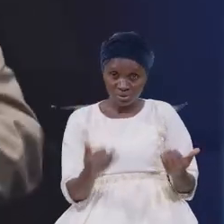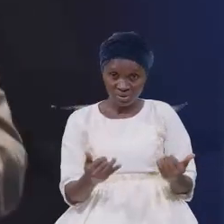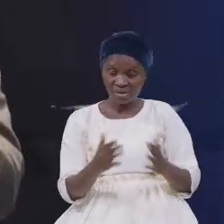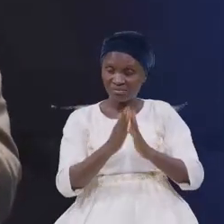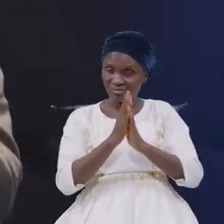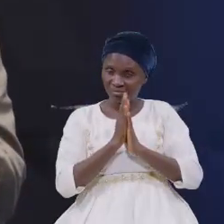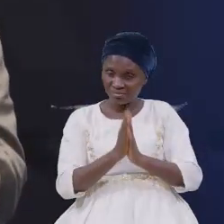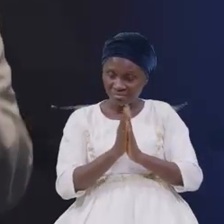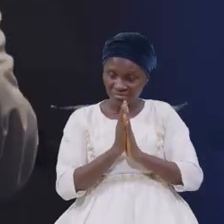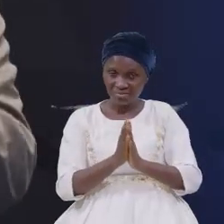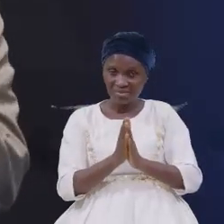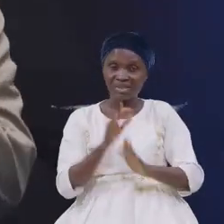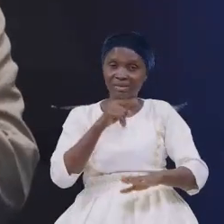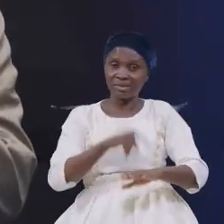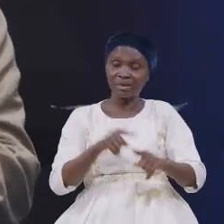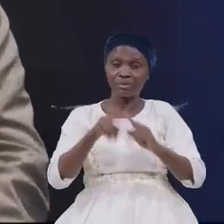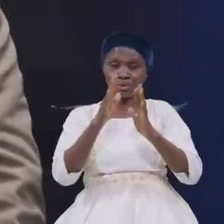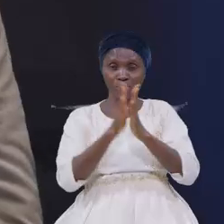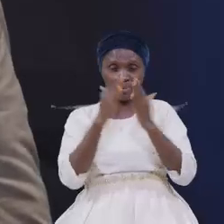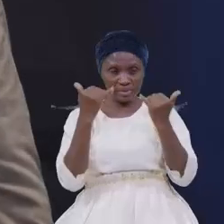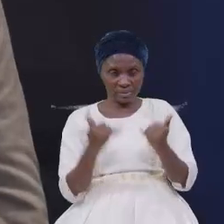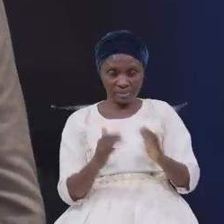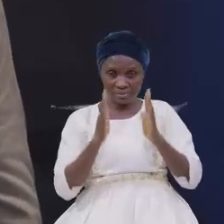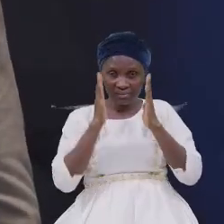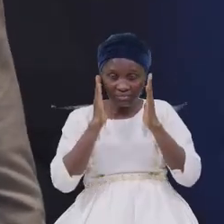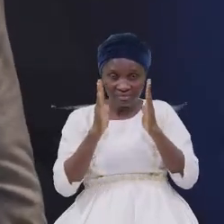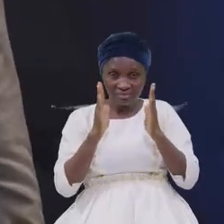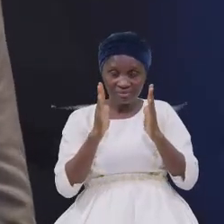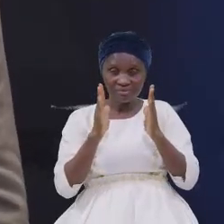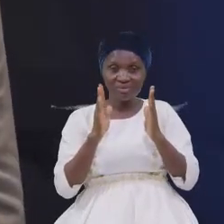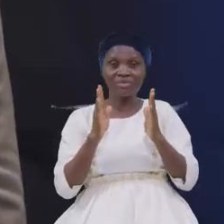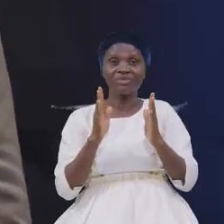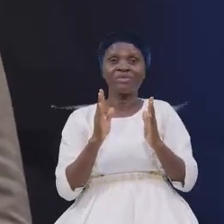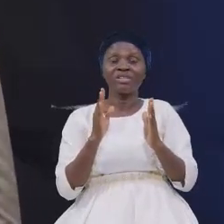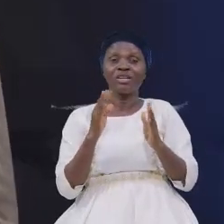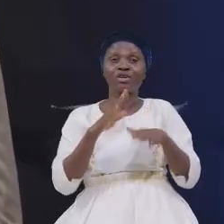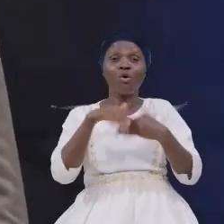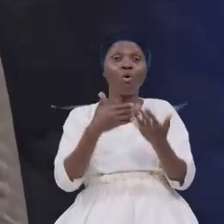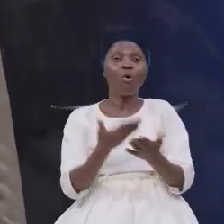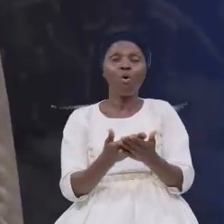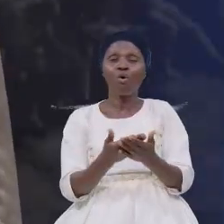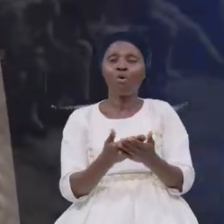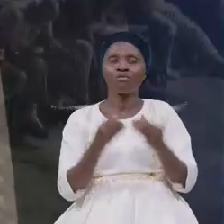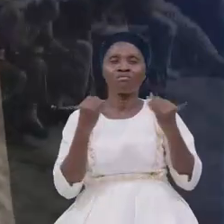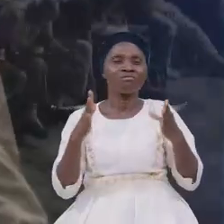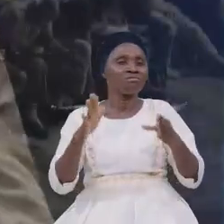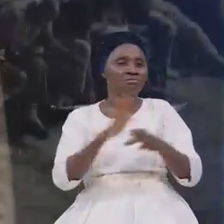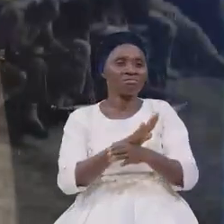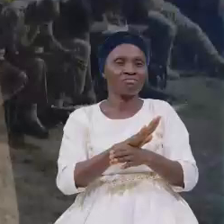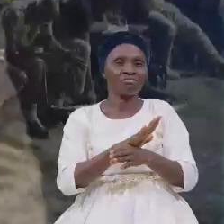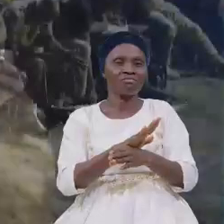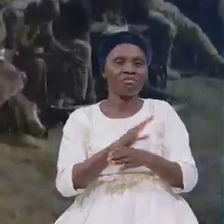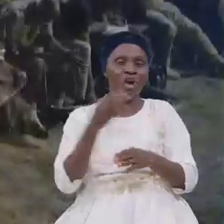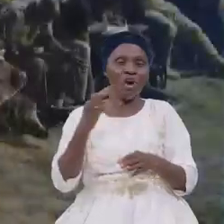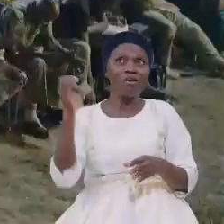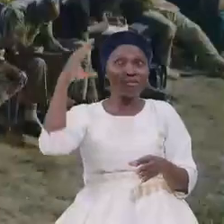whole package of grace to be for you. You raise up your hand. You raise up your